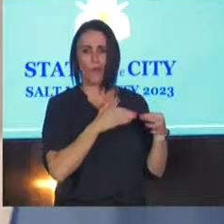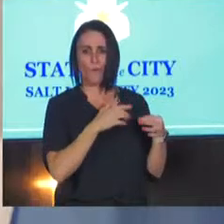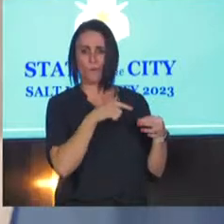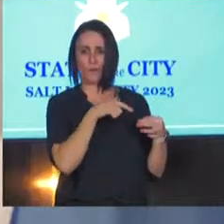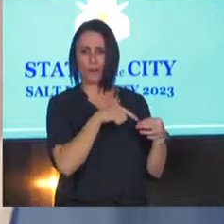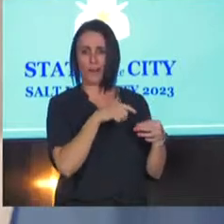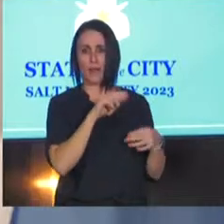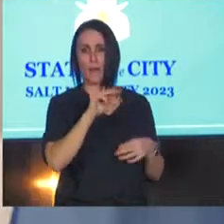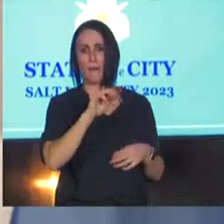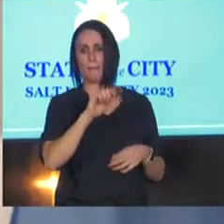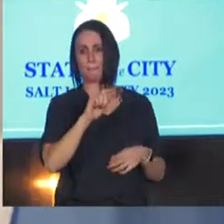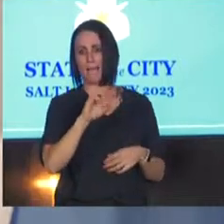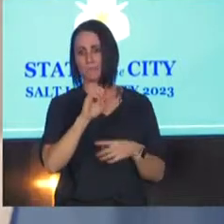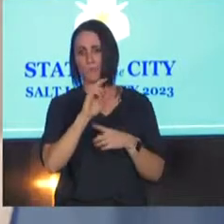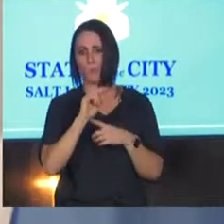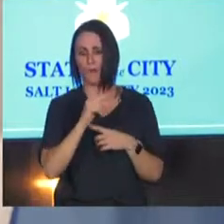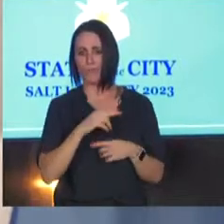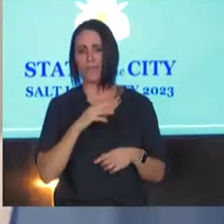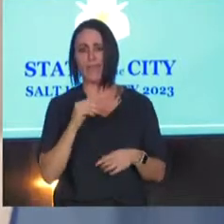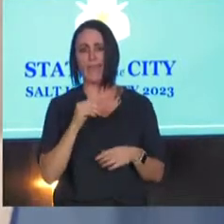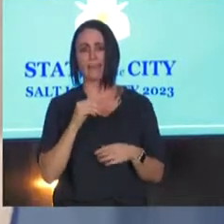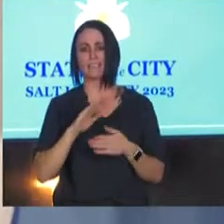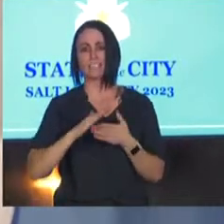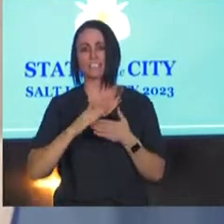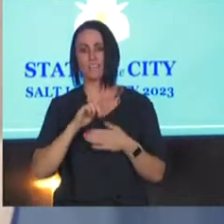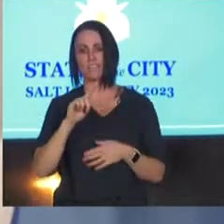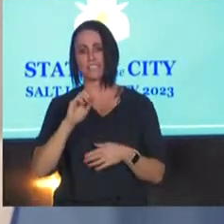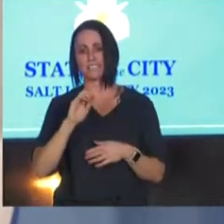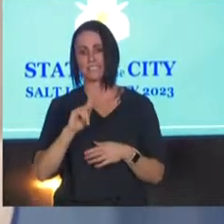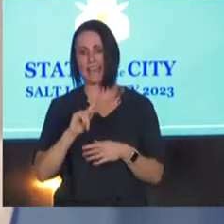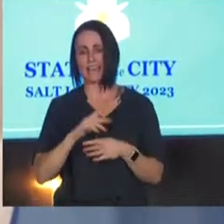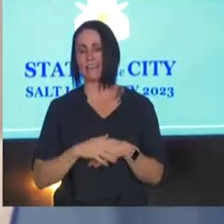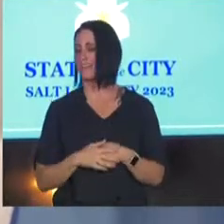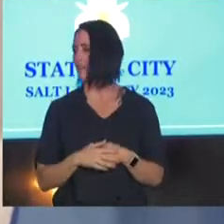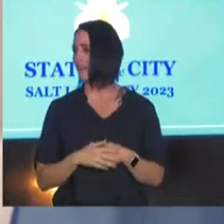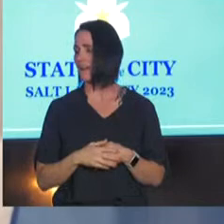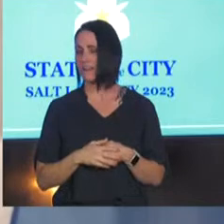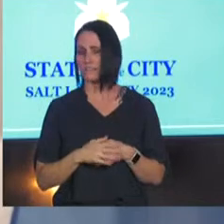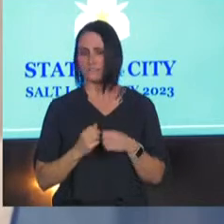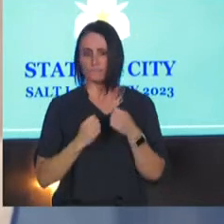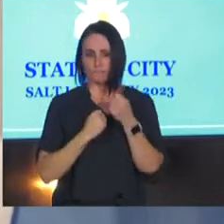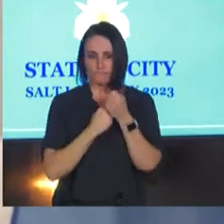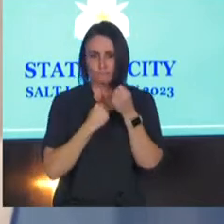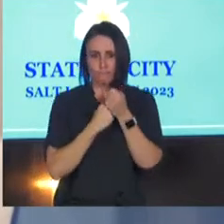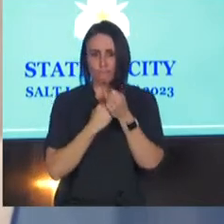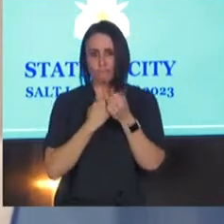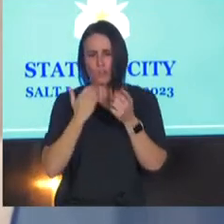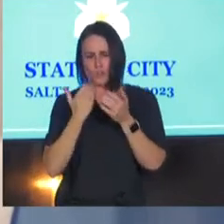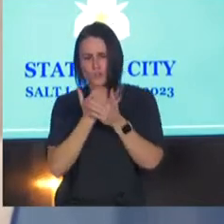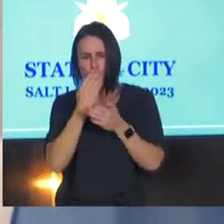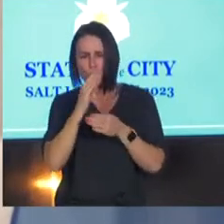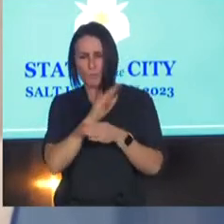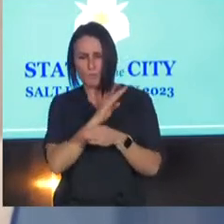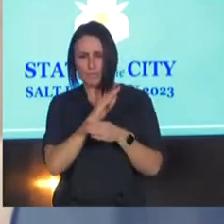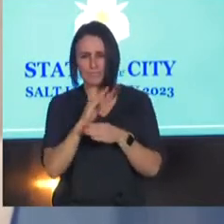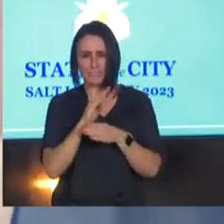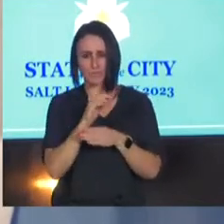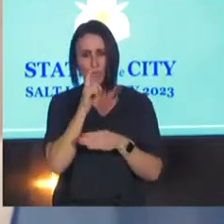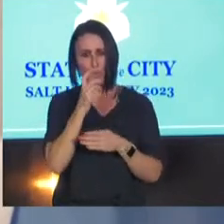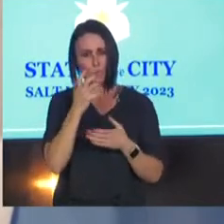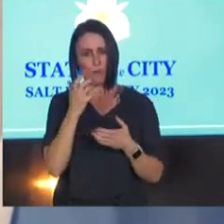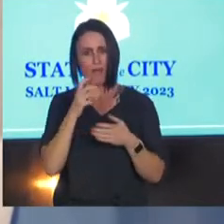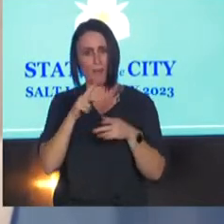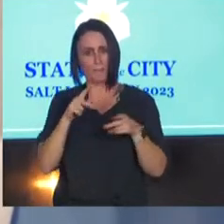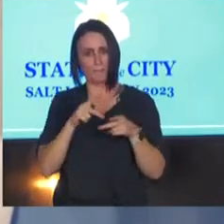space, Max Korath, and local chef Zach Howa are fostering entrepreneurs who are in search of a foundation